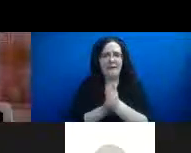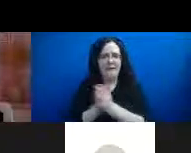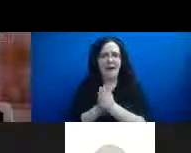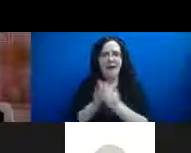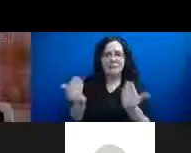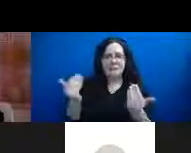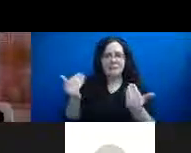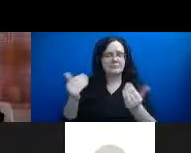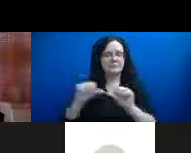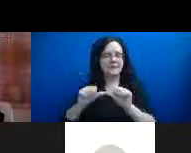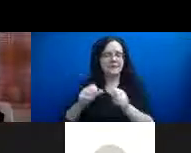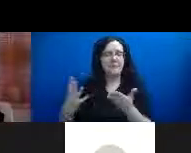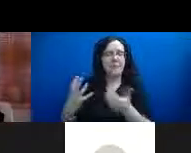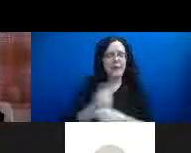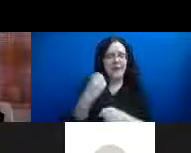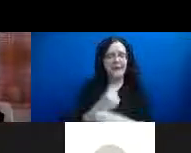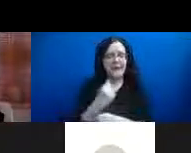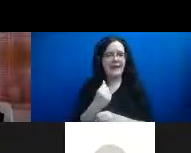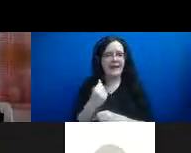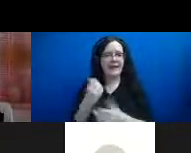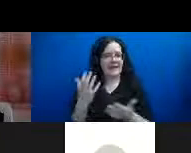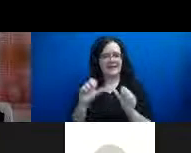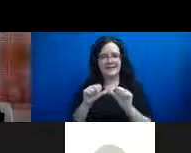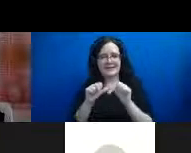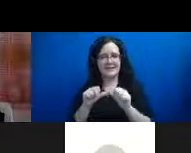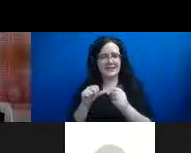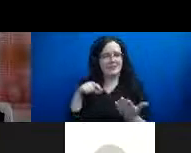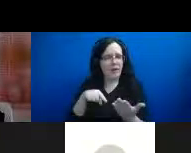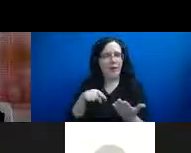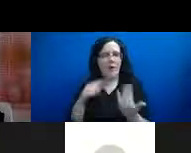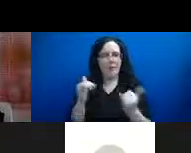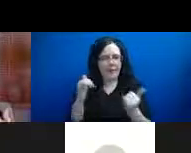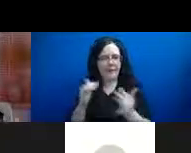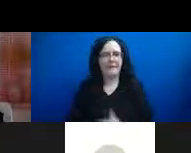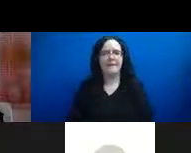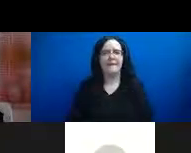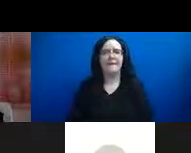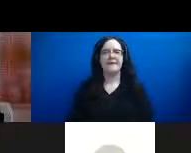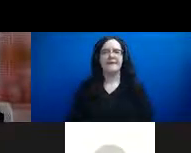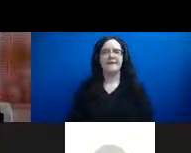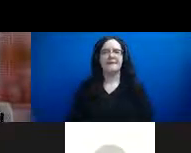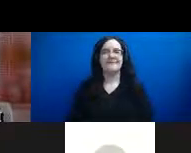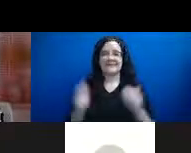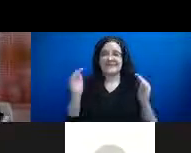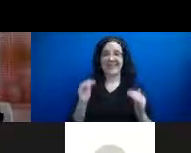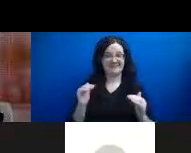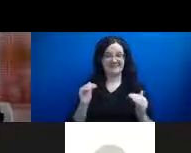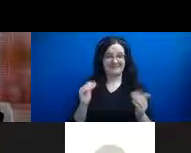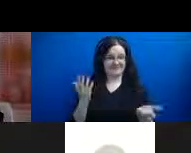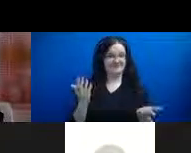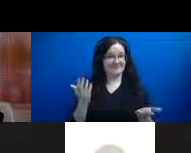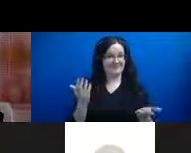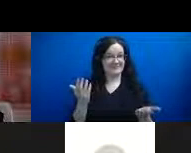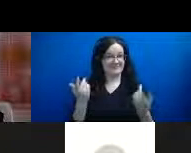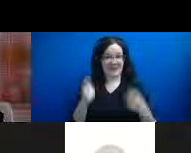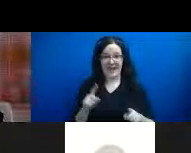your level on your playing card, and then even anticipating,